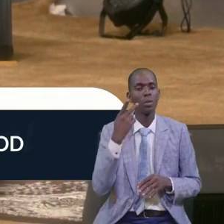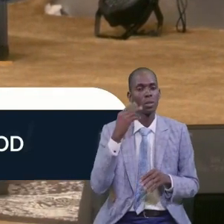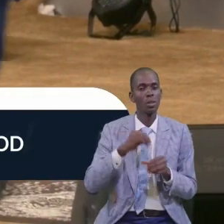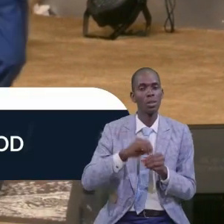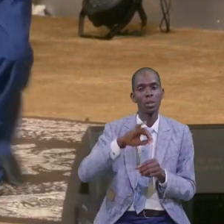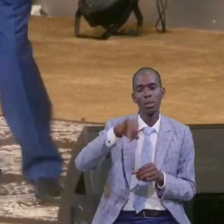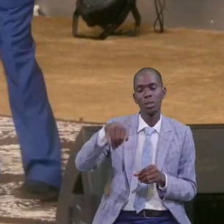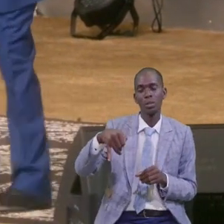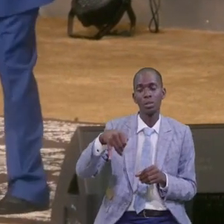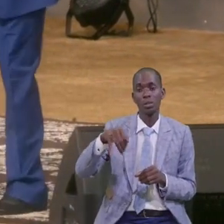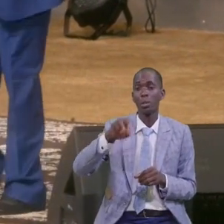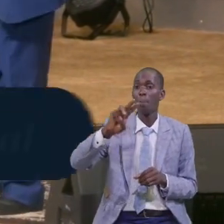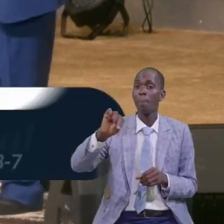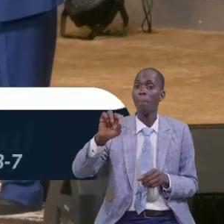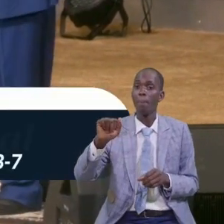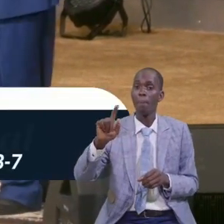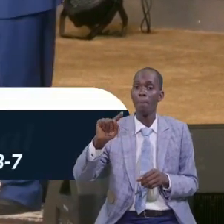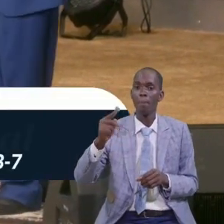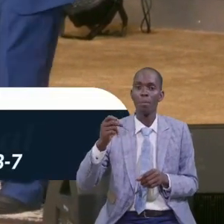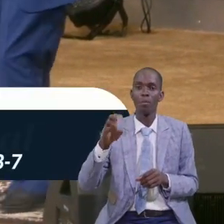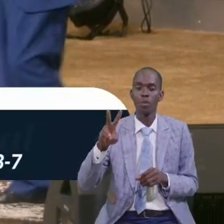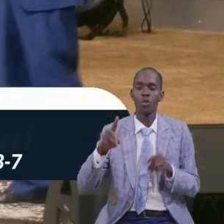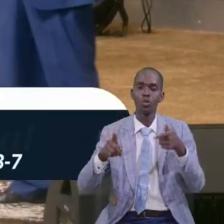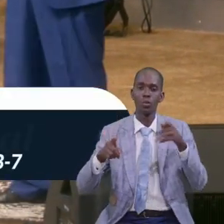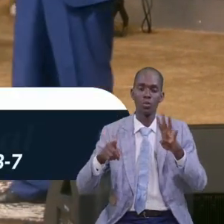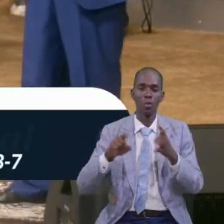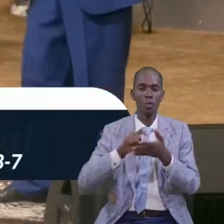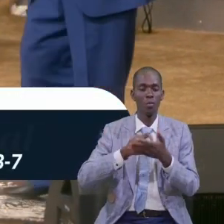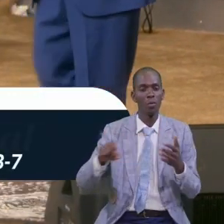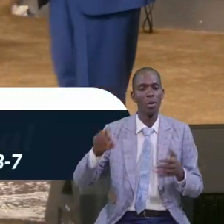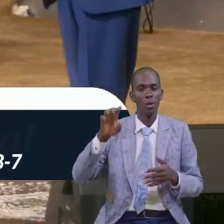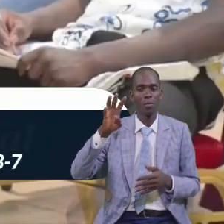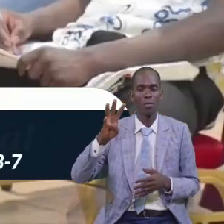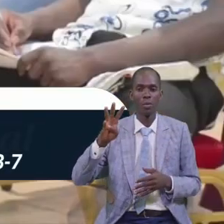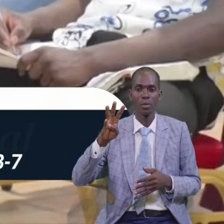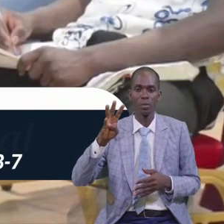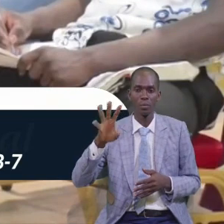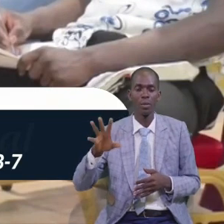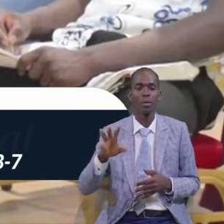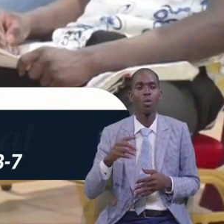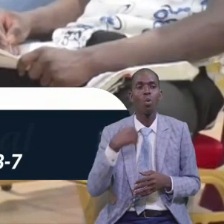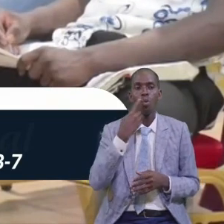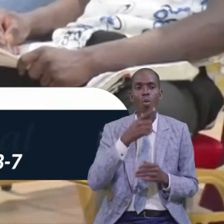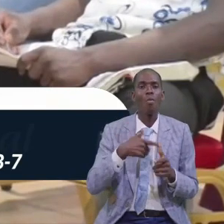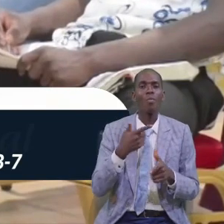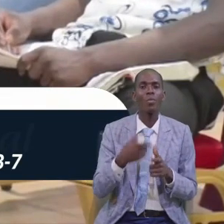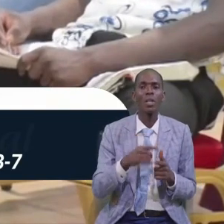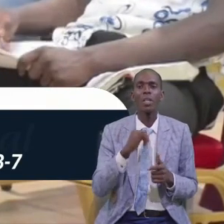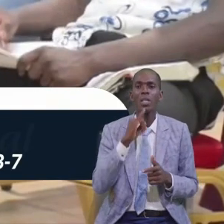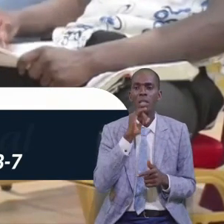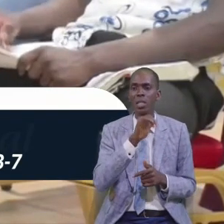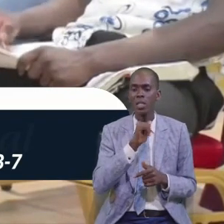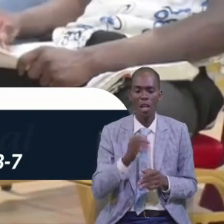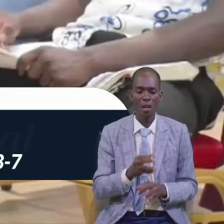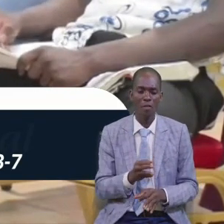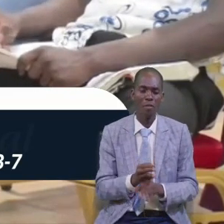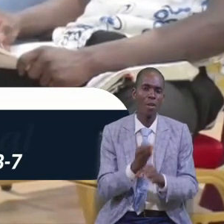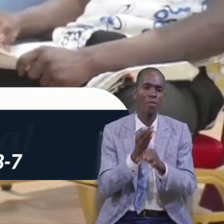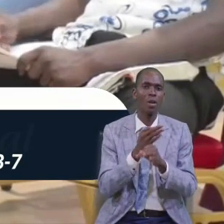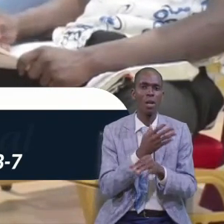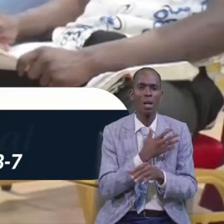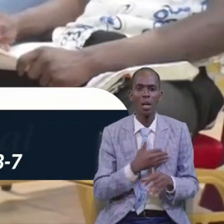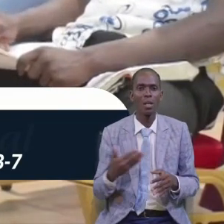24, reading here from verse 45, who then is a faithful and wise servant